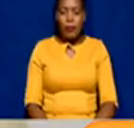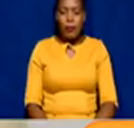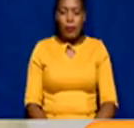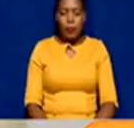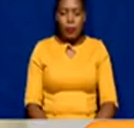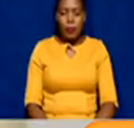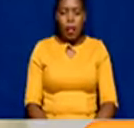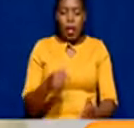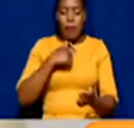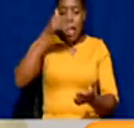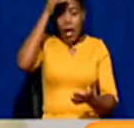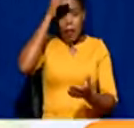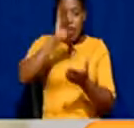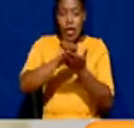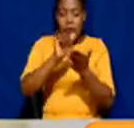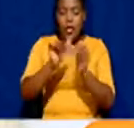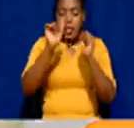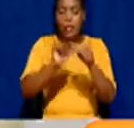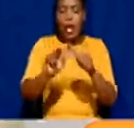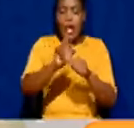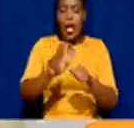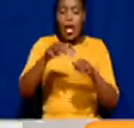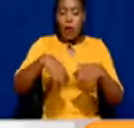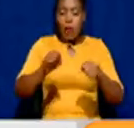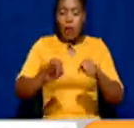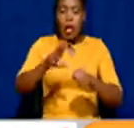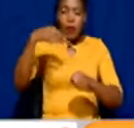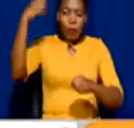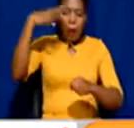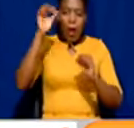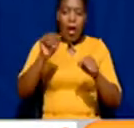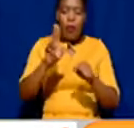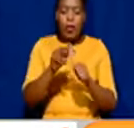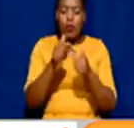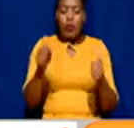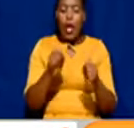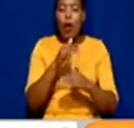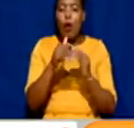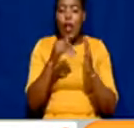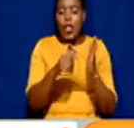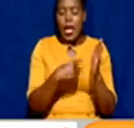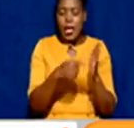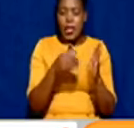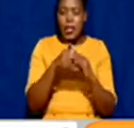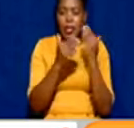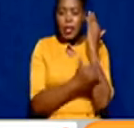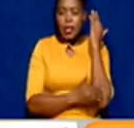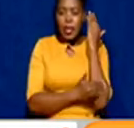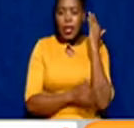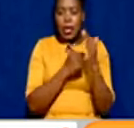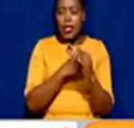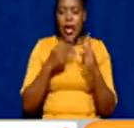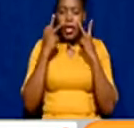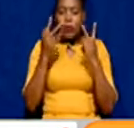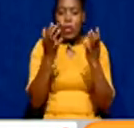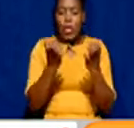And we believe that it can be useful in all aspects of industries in the country. And we see a need